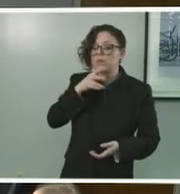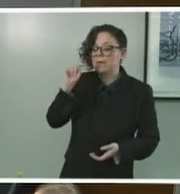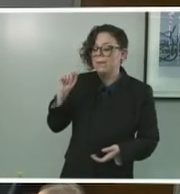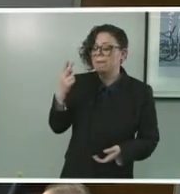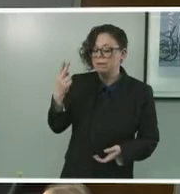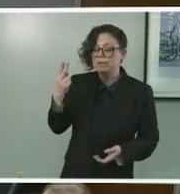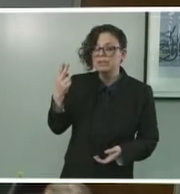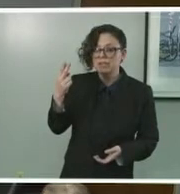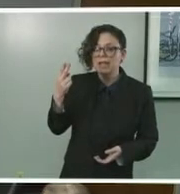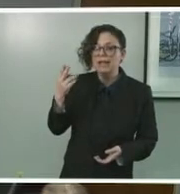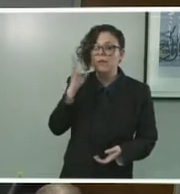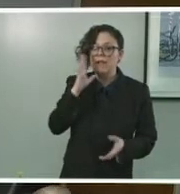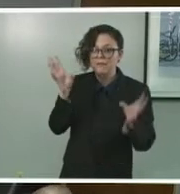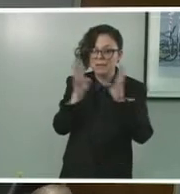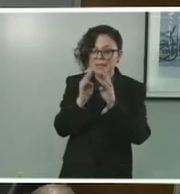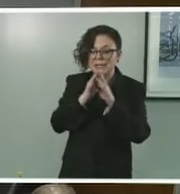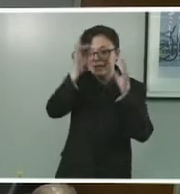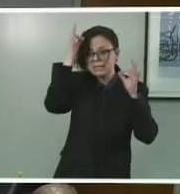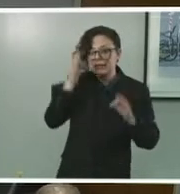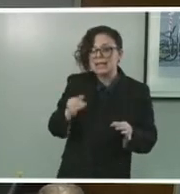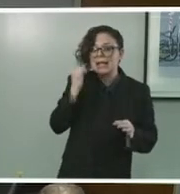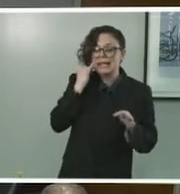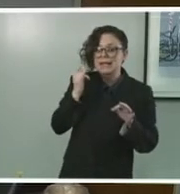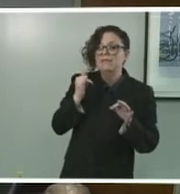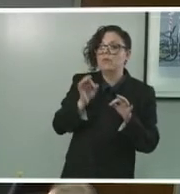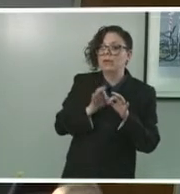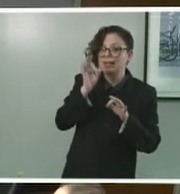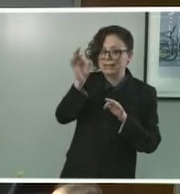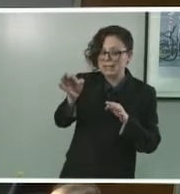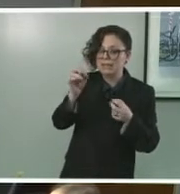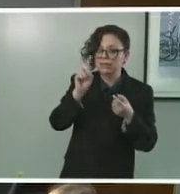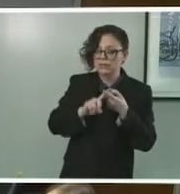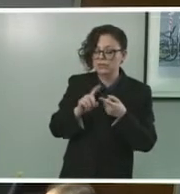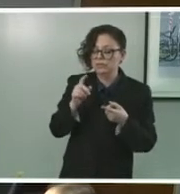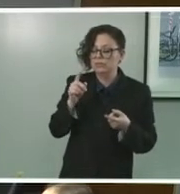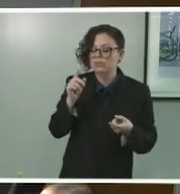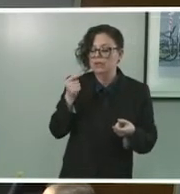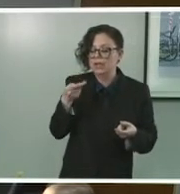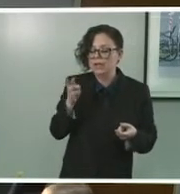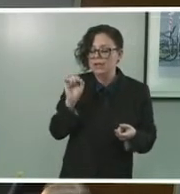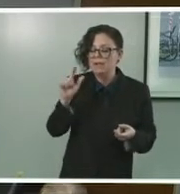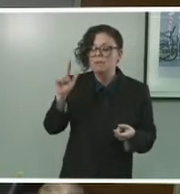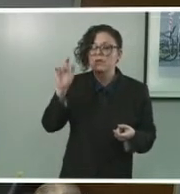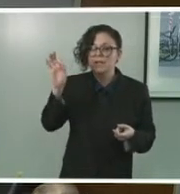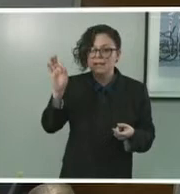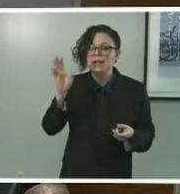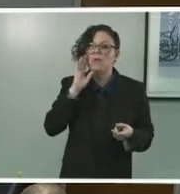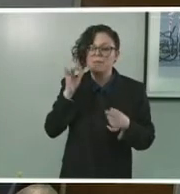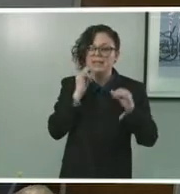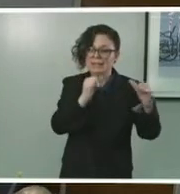meets Thursday and will decide whether to extend it to April 9th. Correct. And then it would be both consistent city